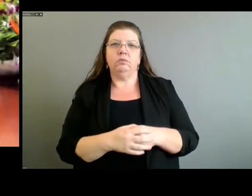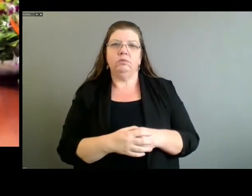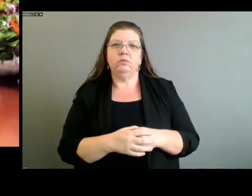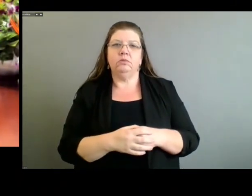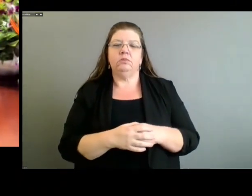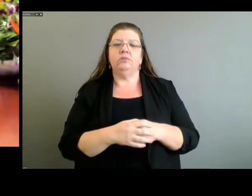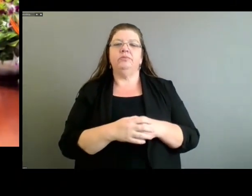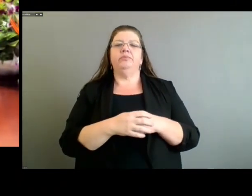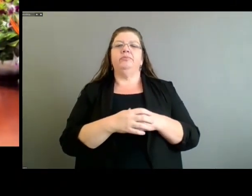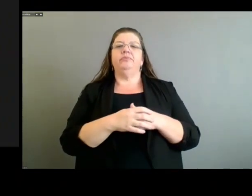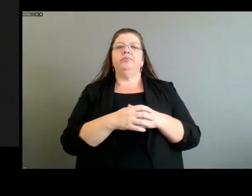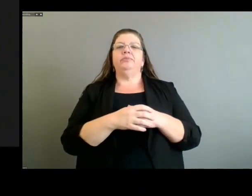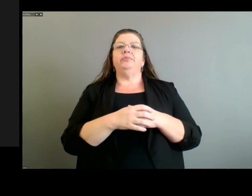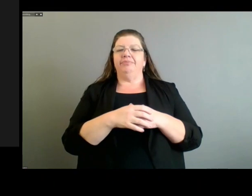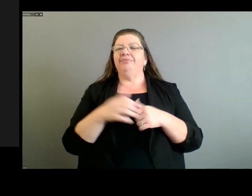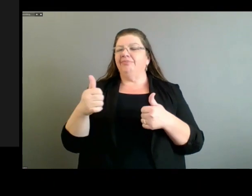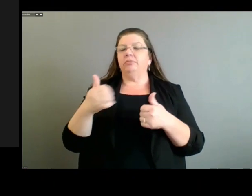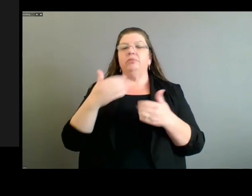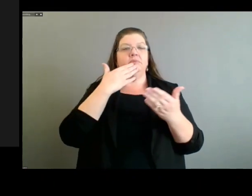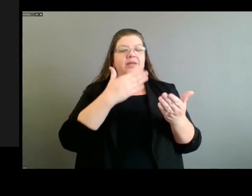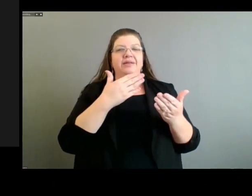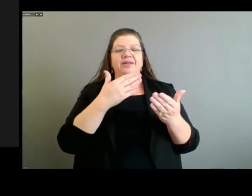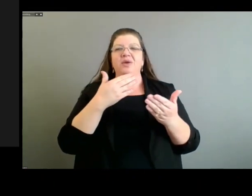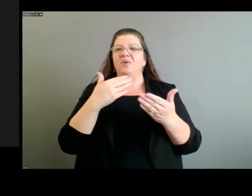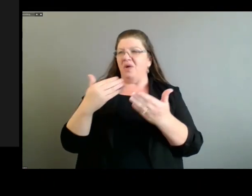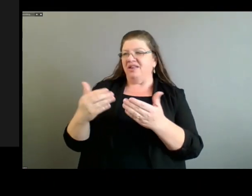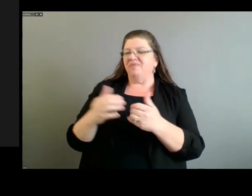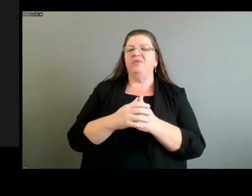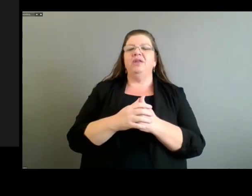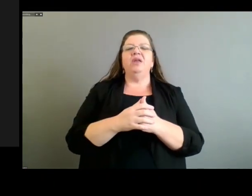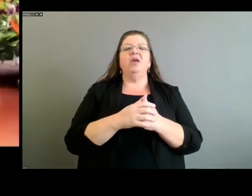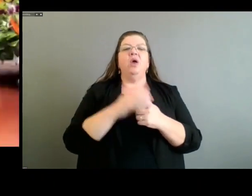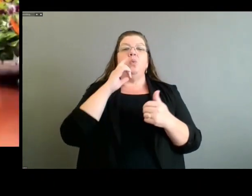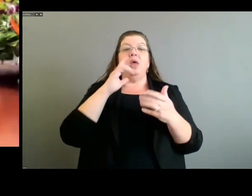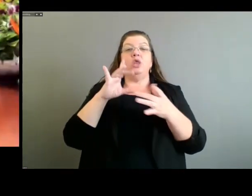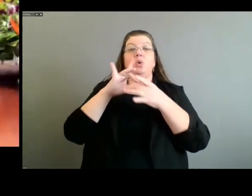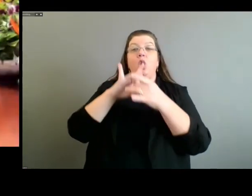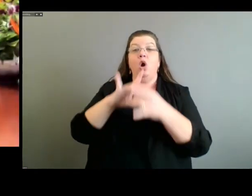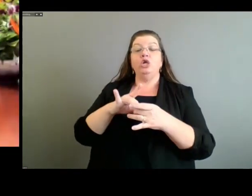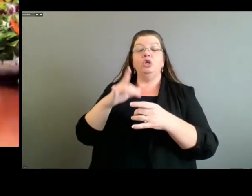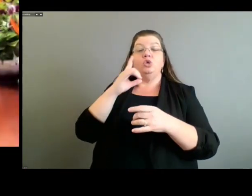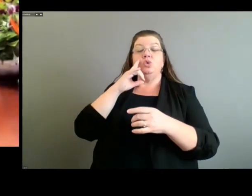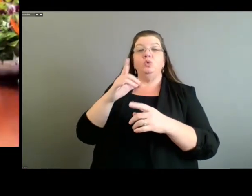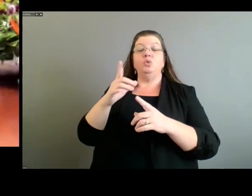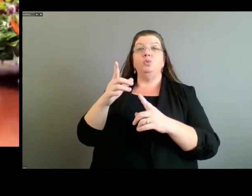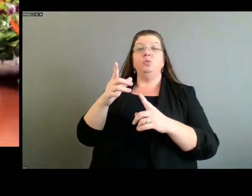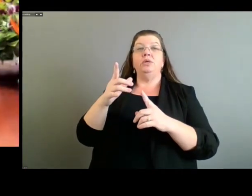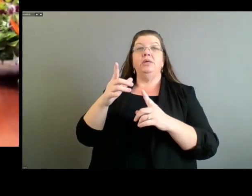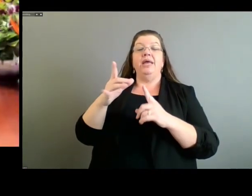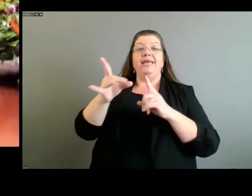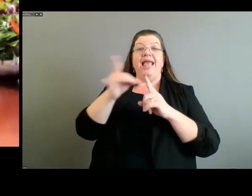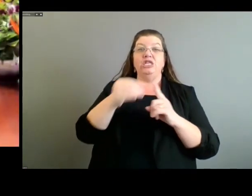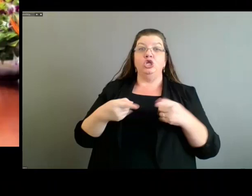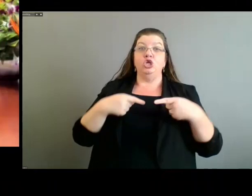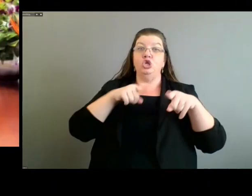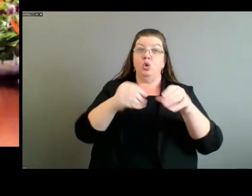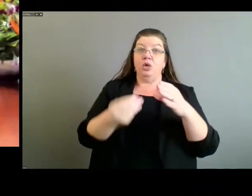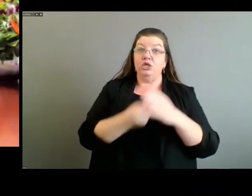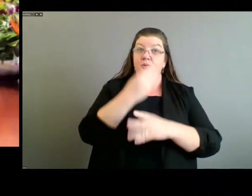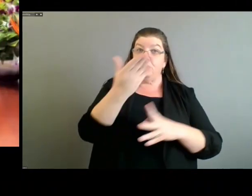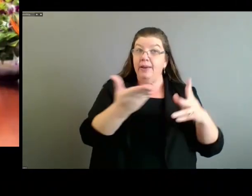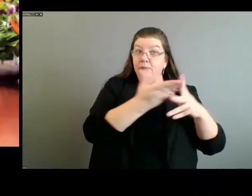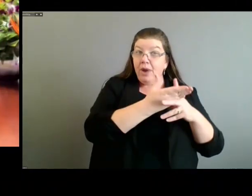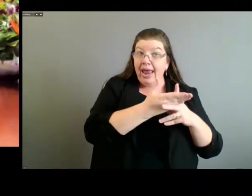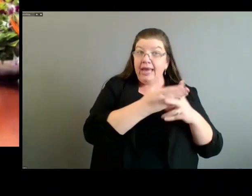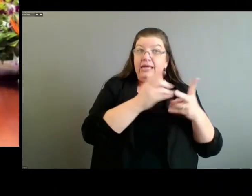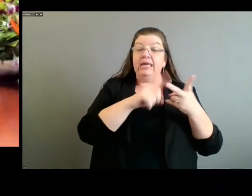Okay. regards, Go ahead. I'm sorry. with regards to cases from spring break and